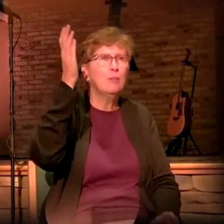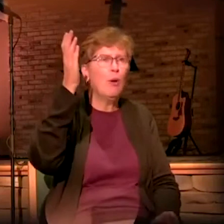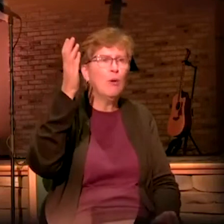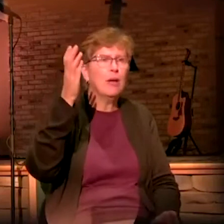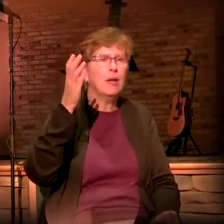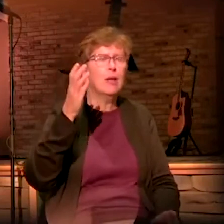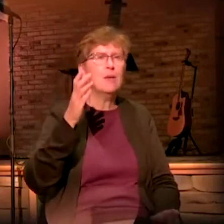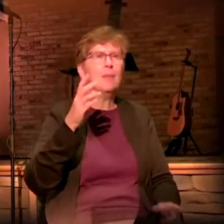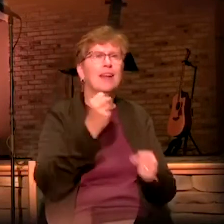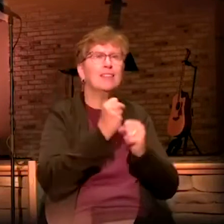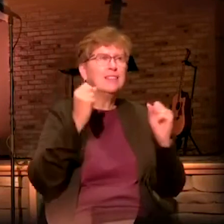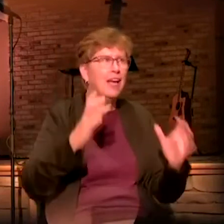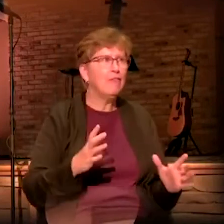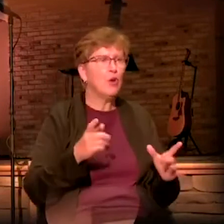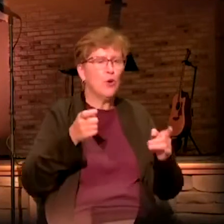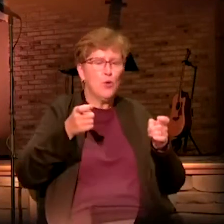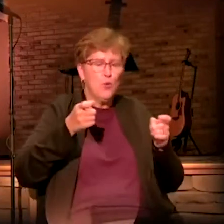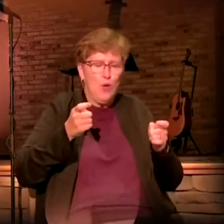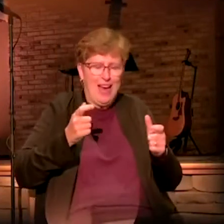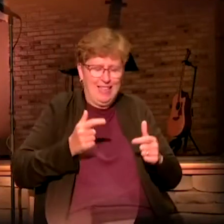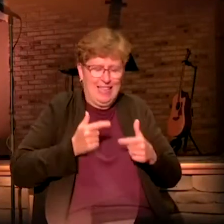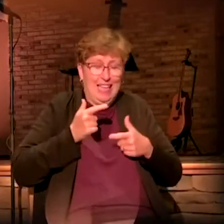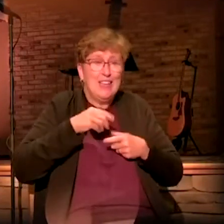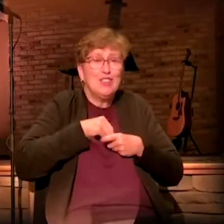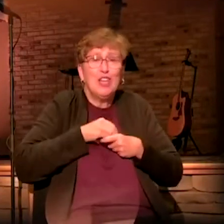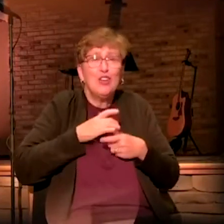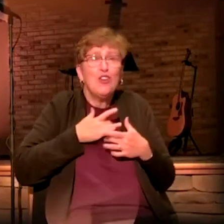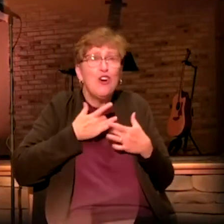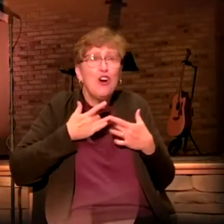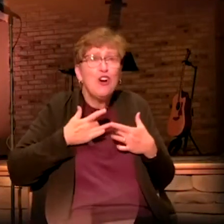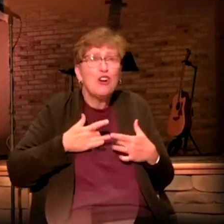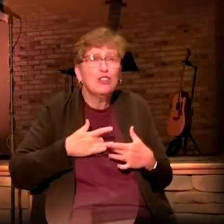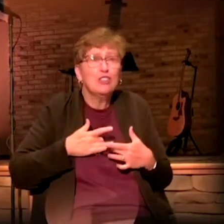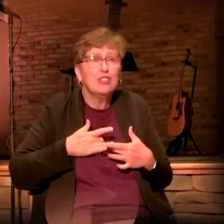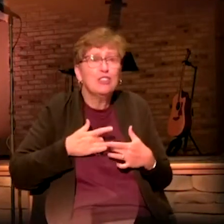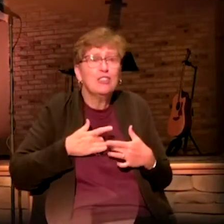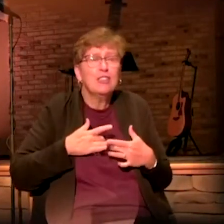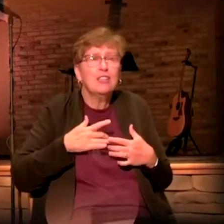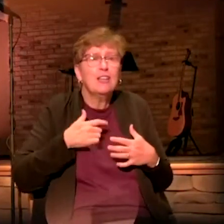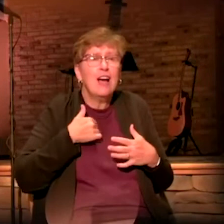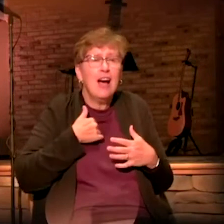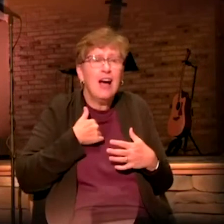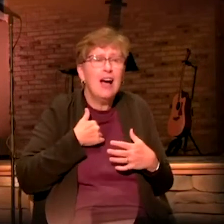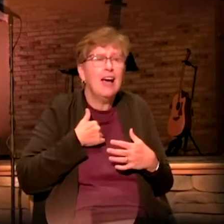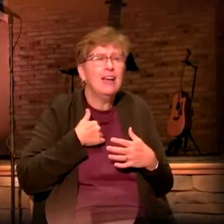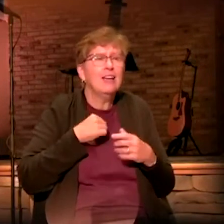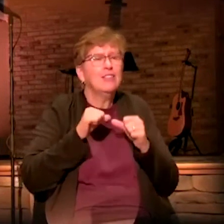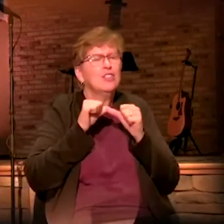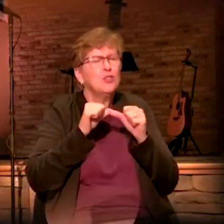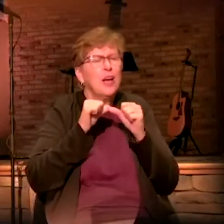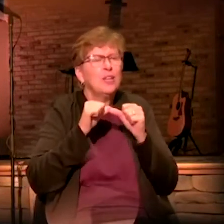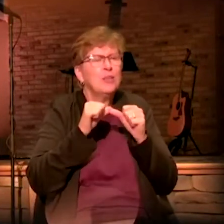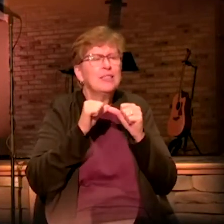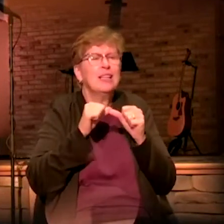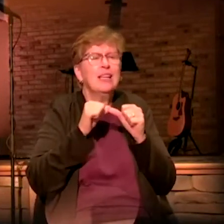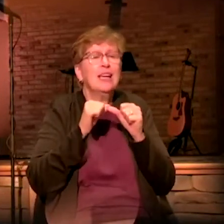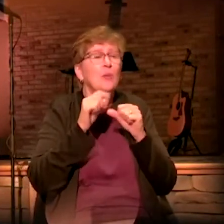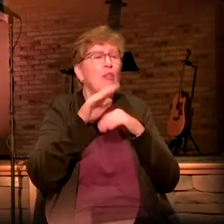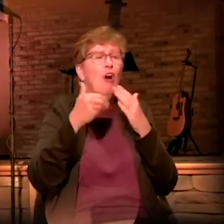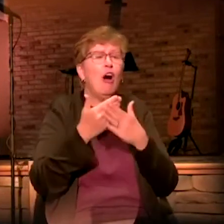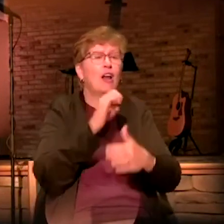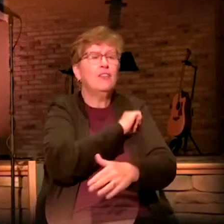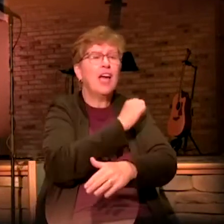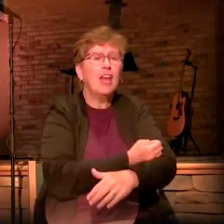and lives in your heart. To this end, I strenuously contend with all the energy Christ